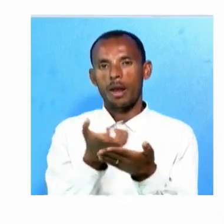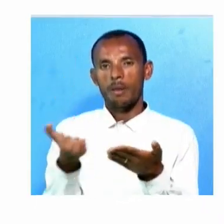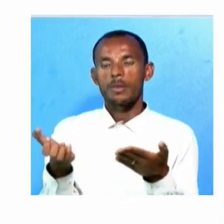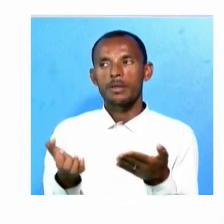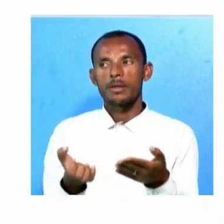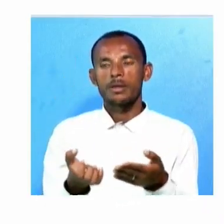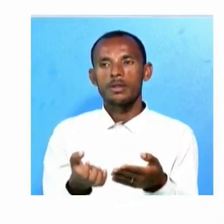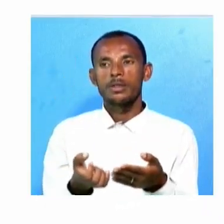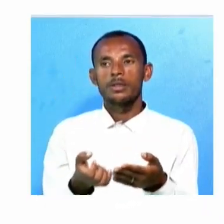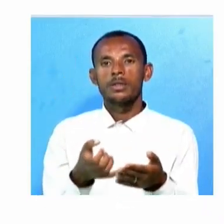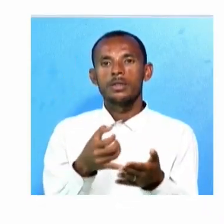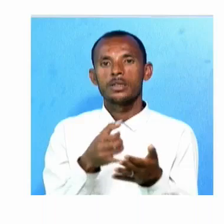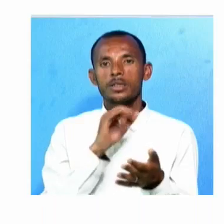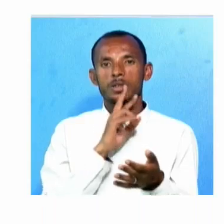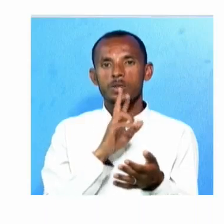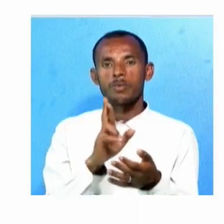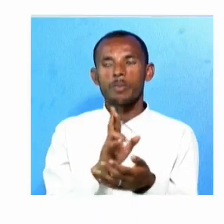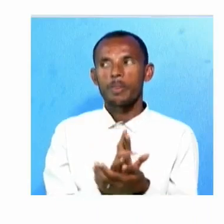true